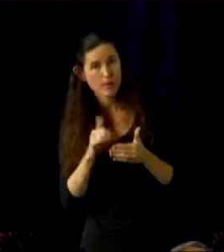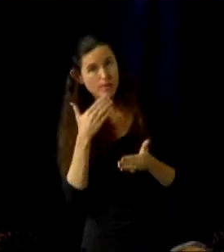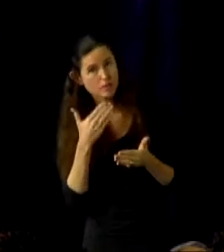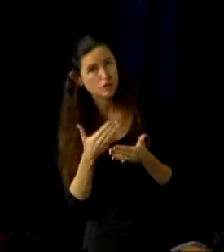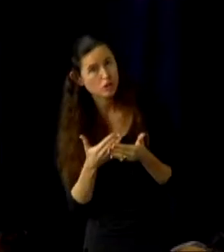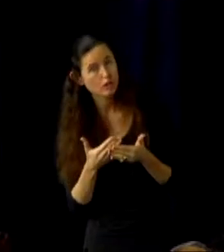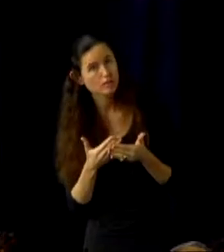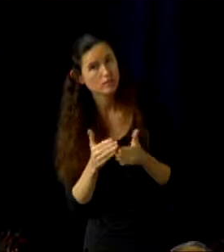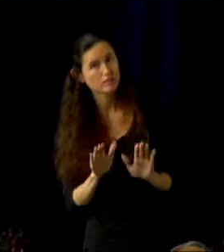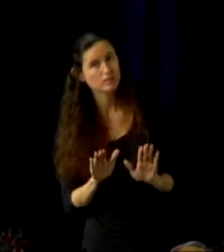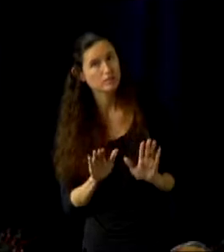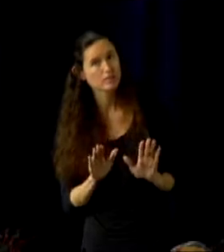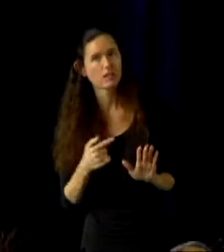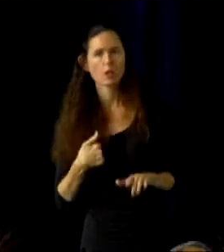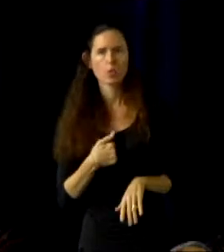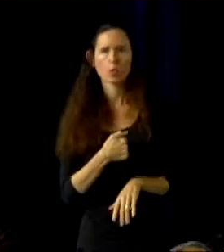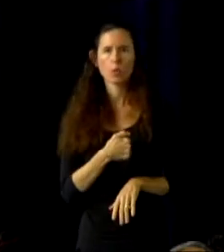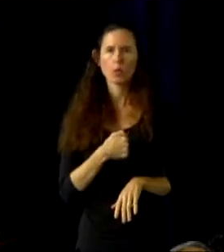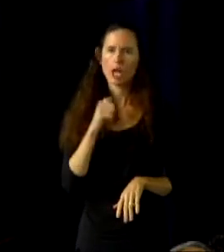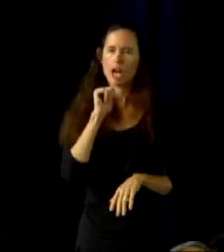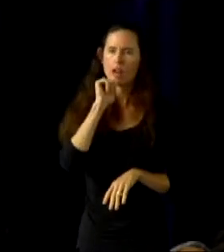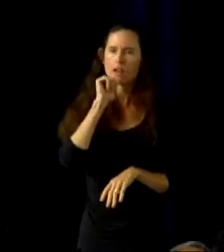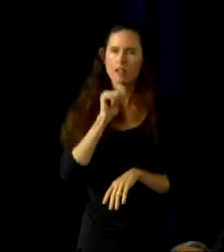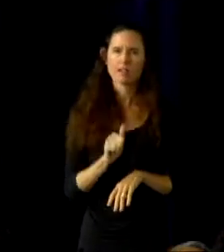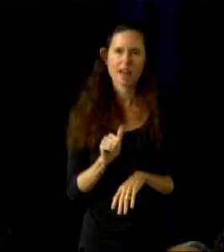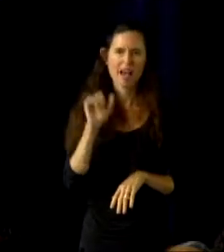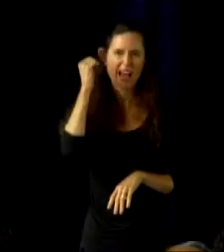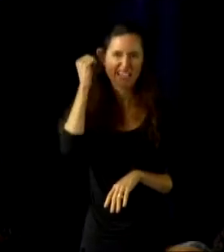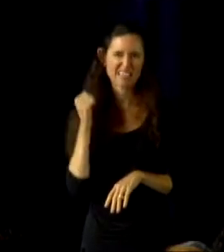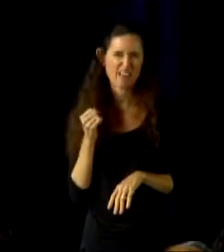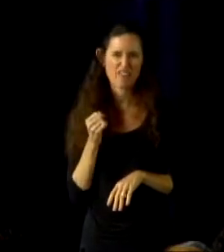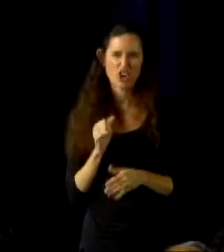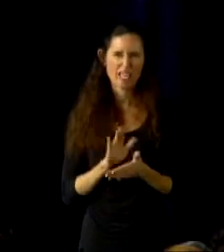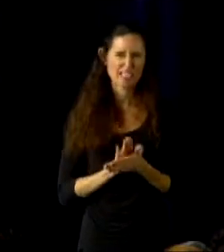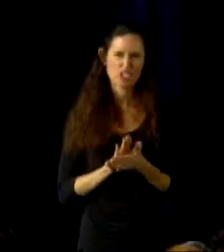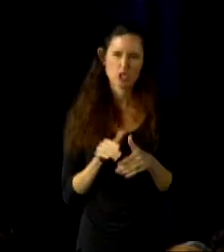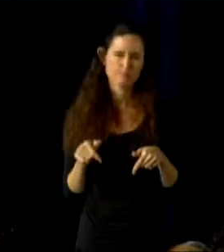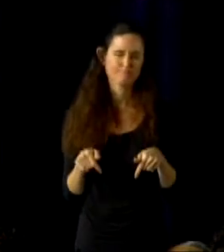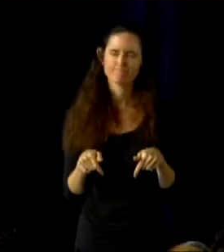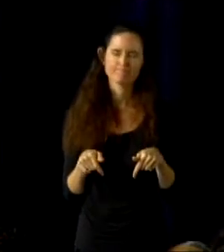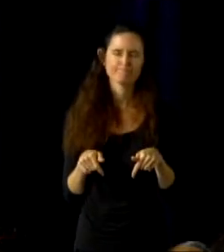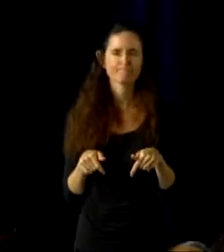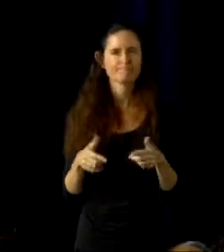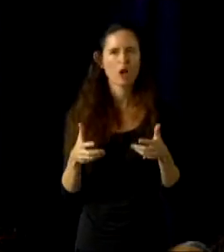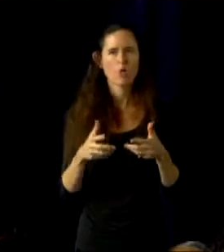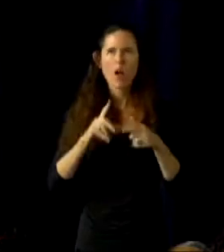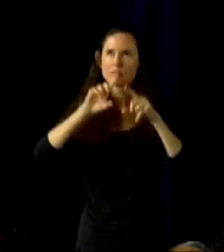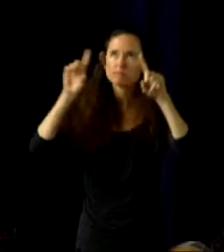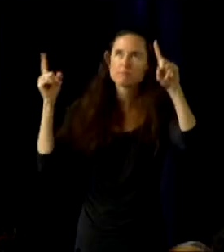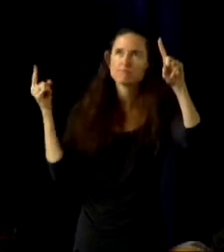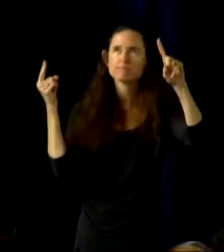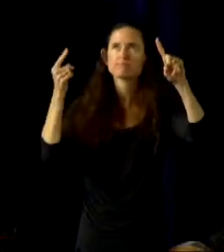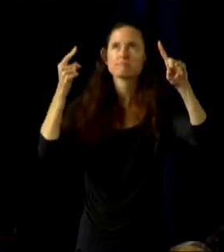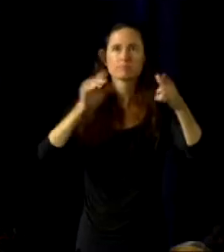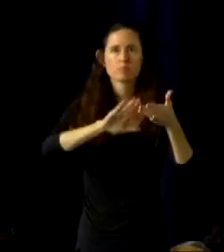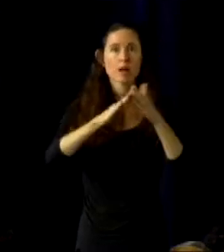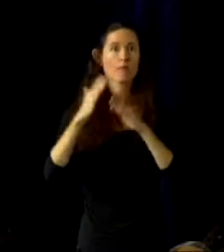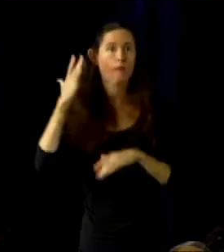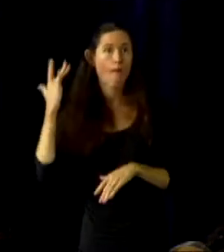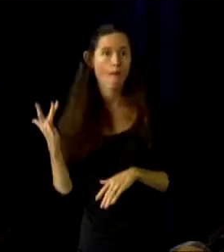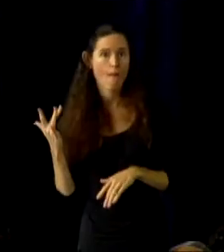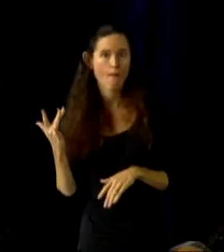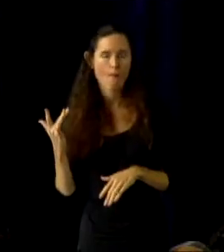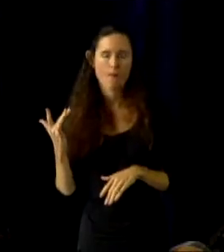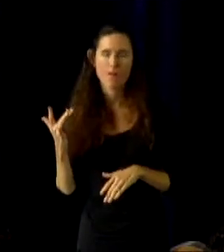to be. We are not, however, a silver institution. I want us to aspire to be a gold institution. And